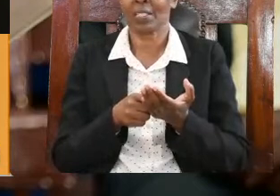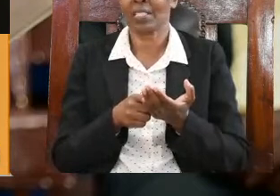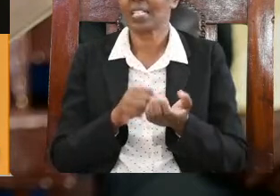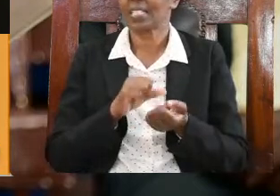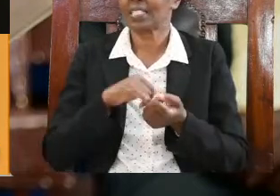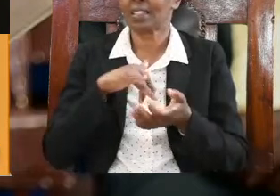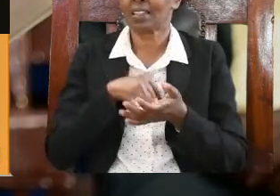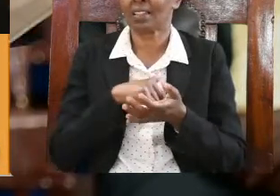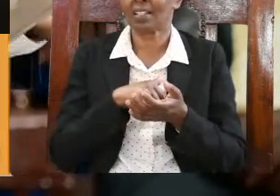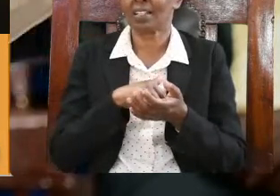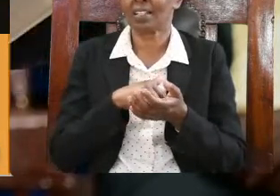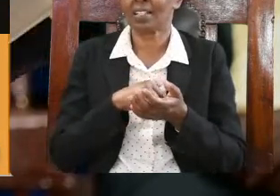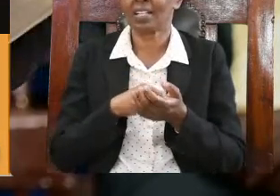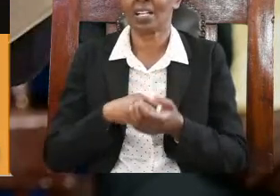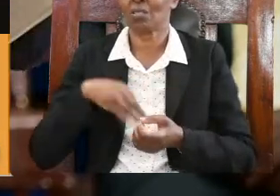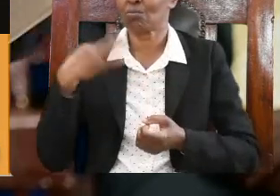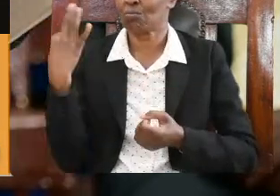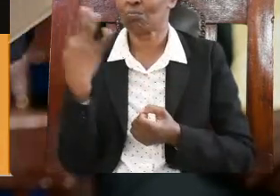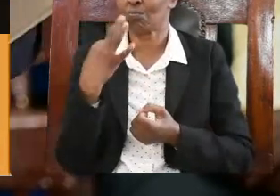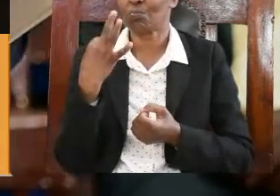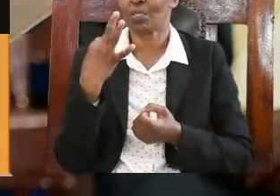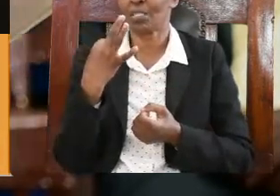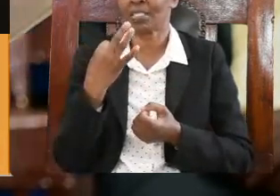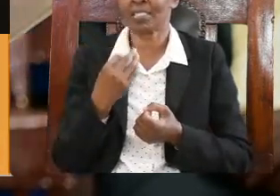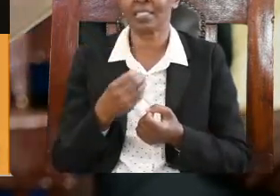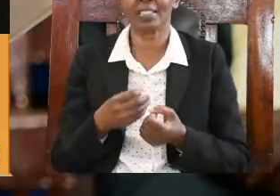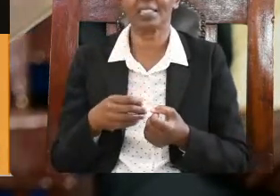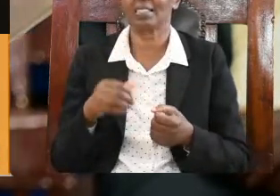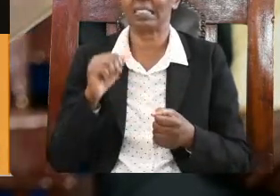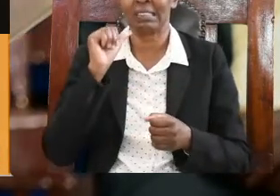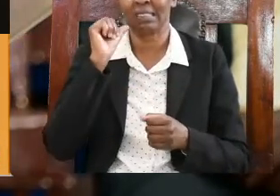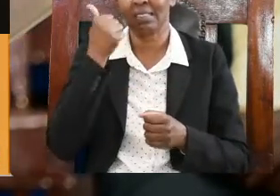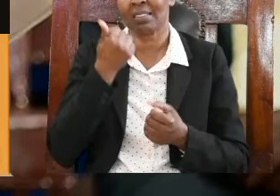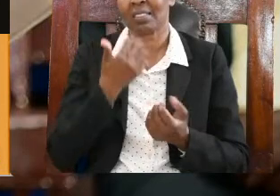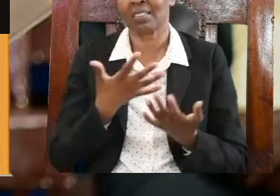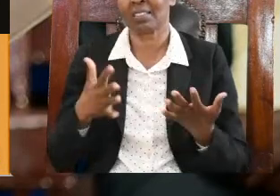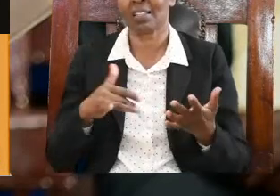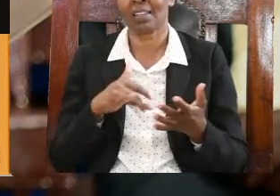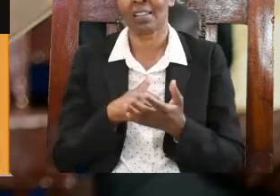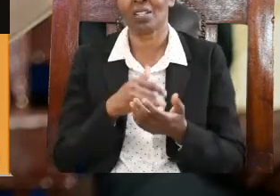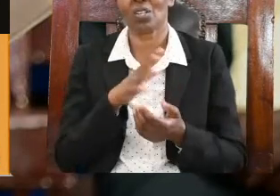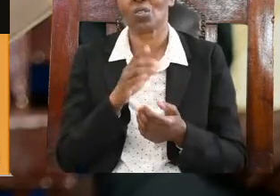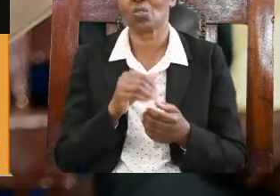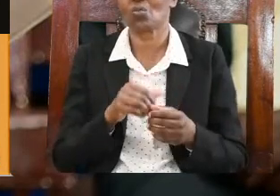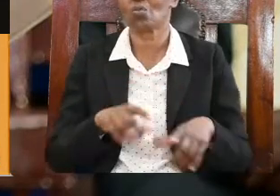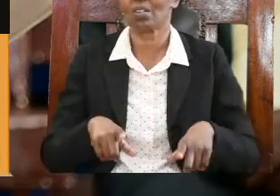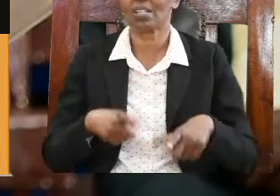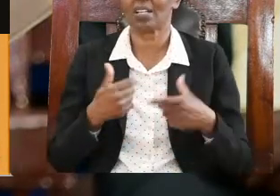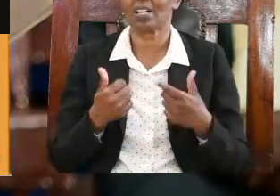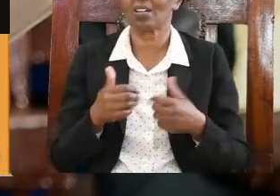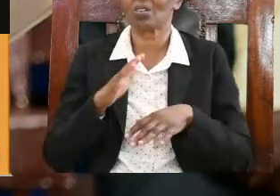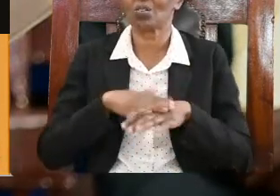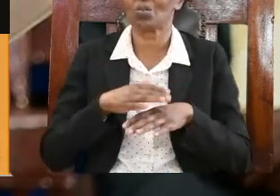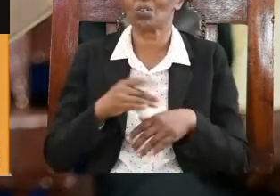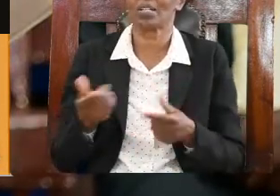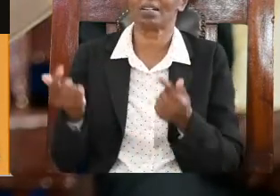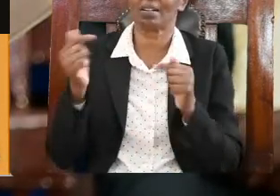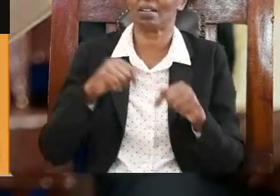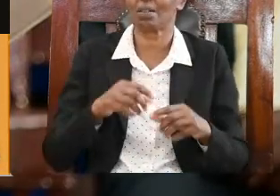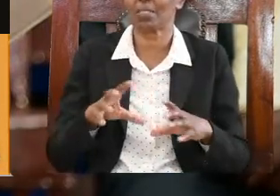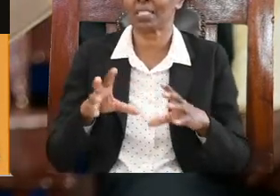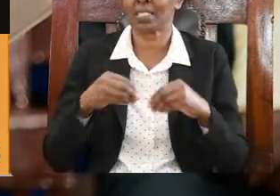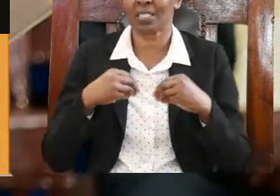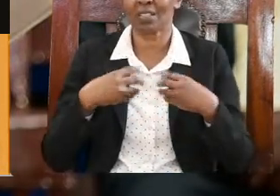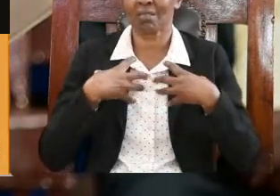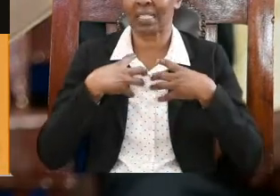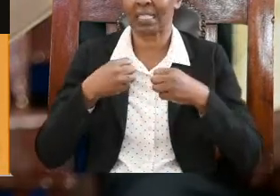and then you have to be preached those nice things, that your better life now, I mean, come and receive your healing.